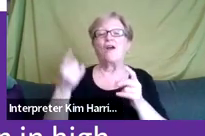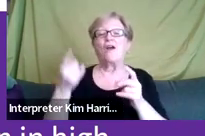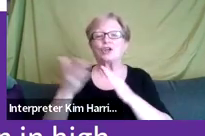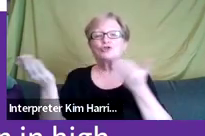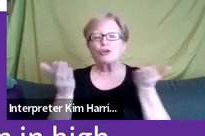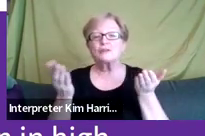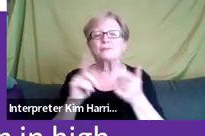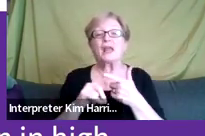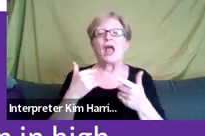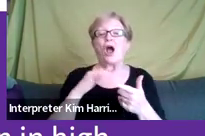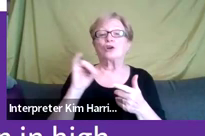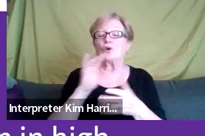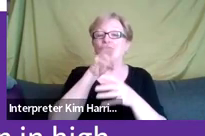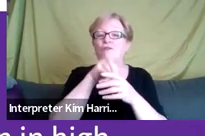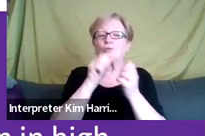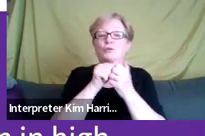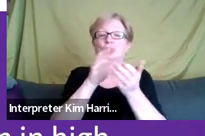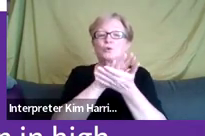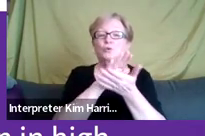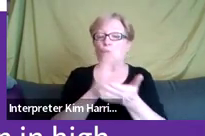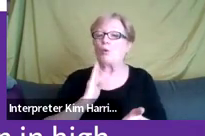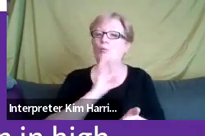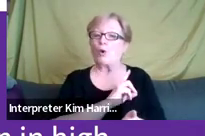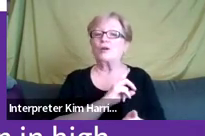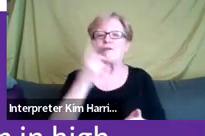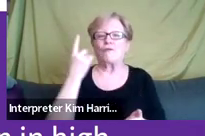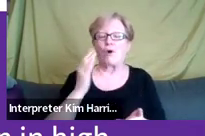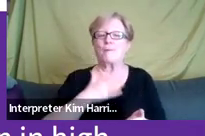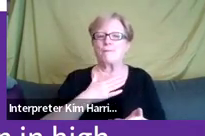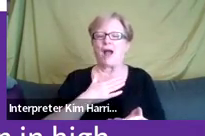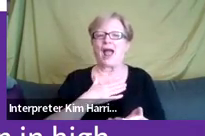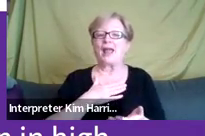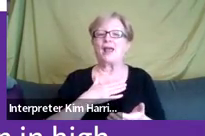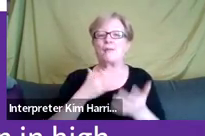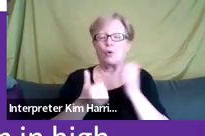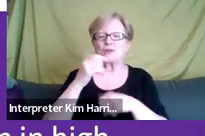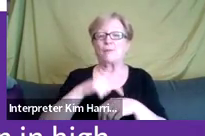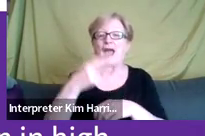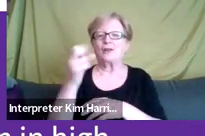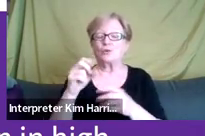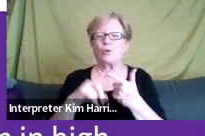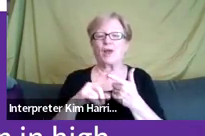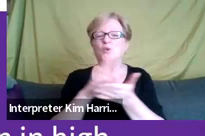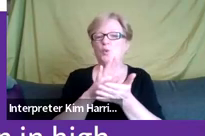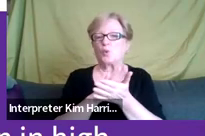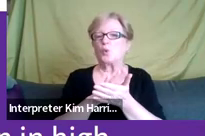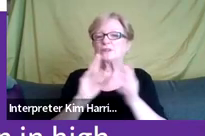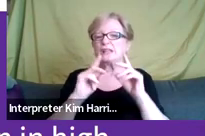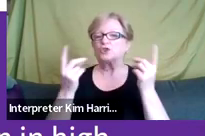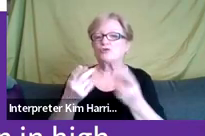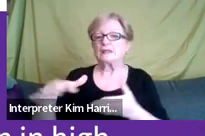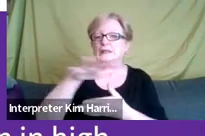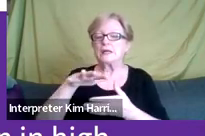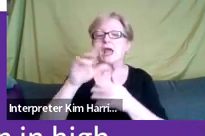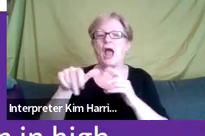on the school board for my local high school, or my school district, where I was